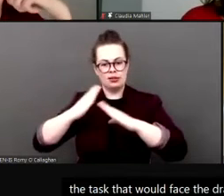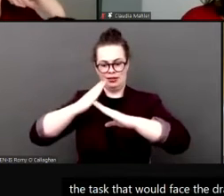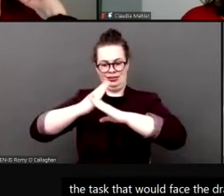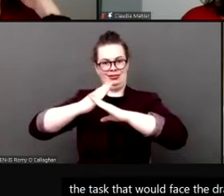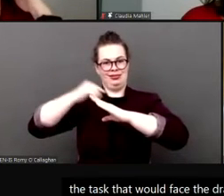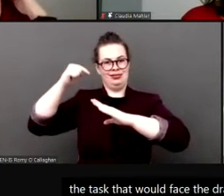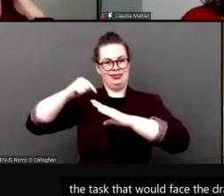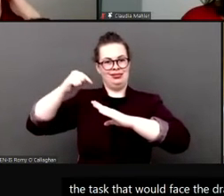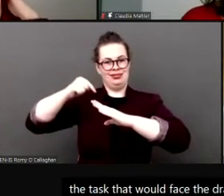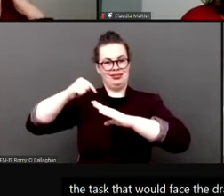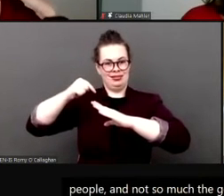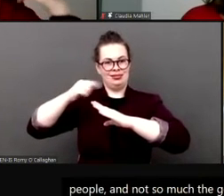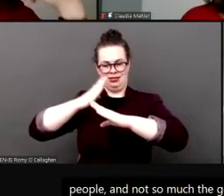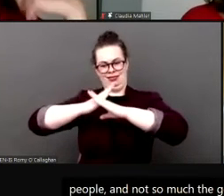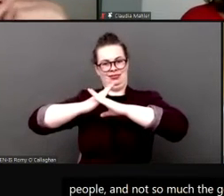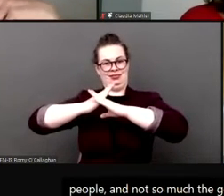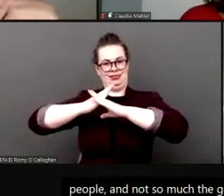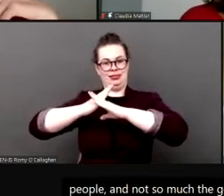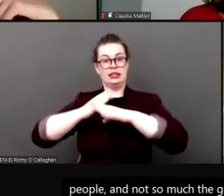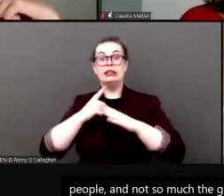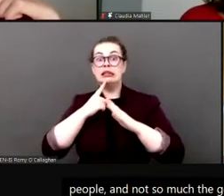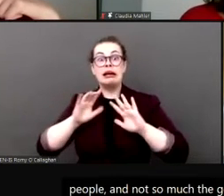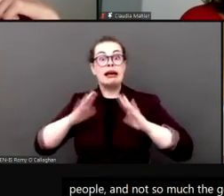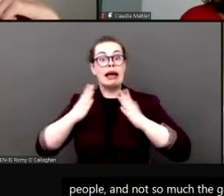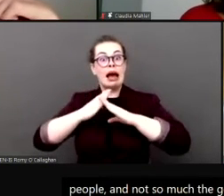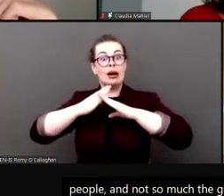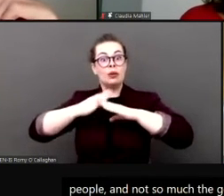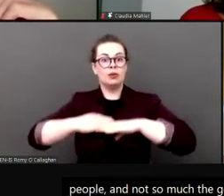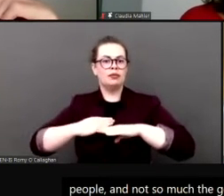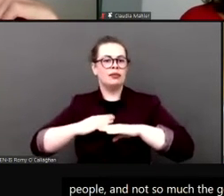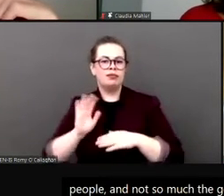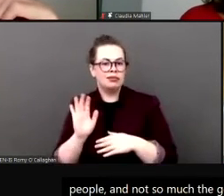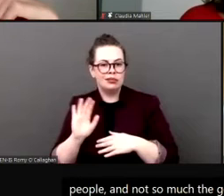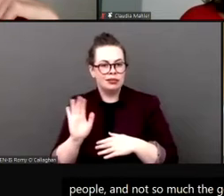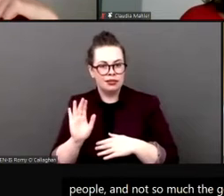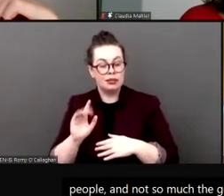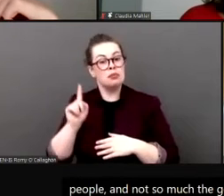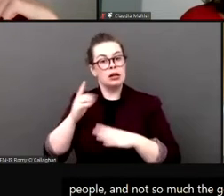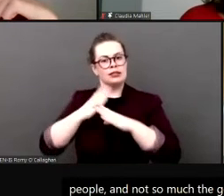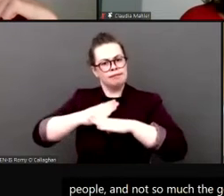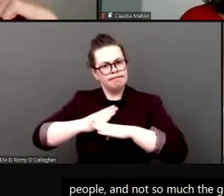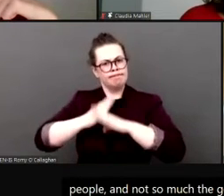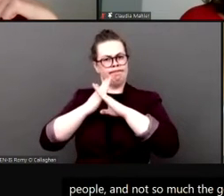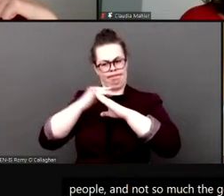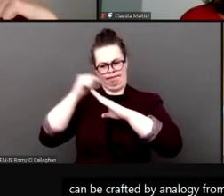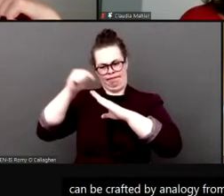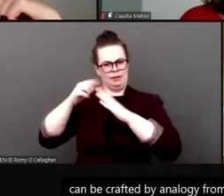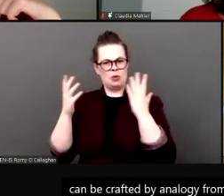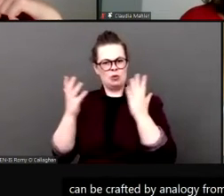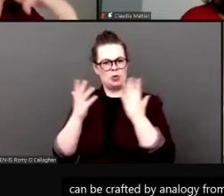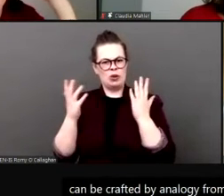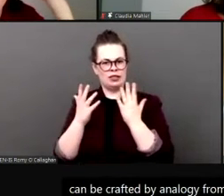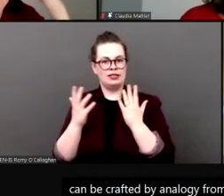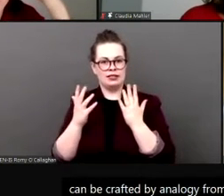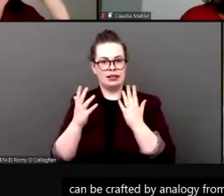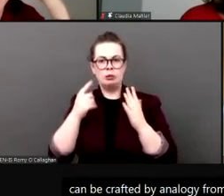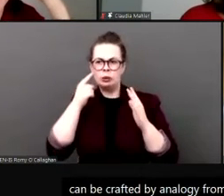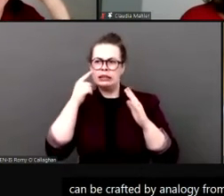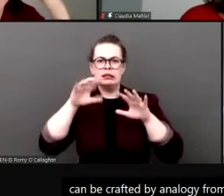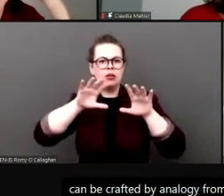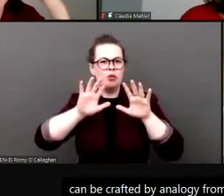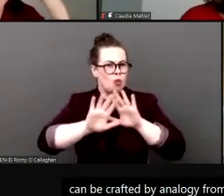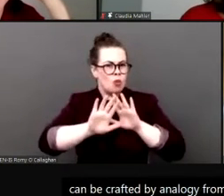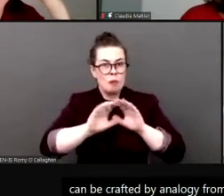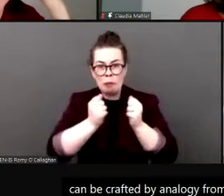can be crafted by analogy from the other conventions, but the very particularistic obstacles and how they could